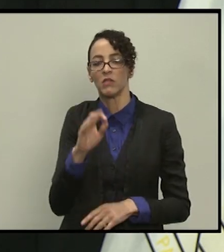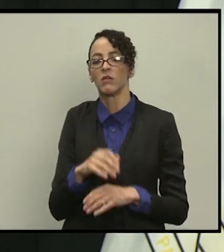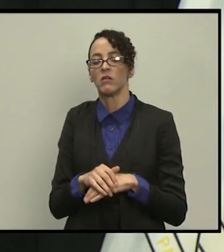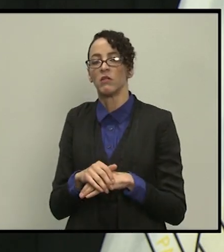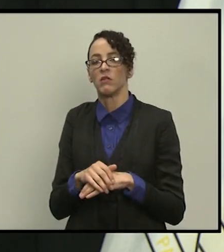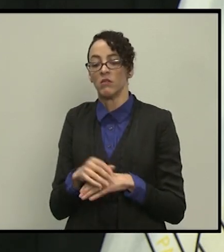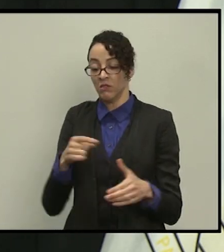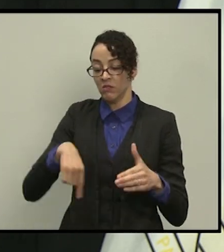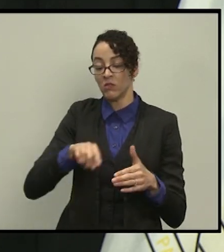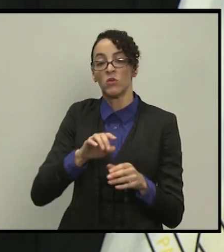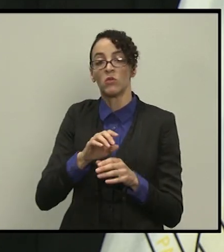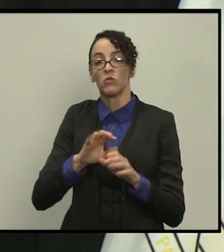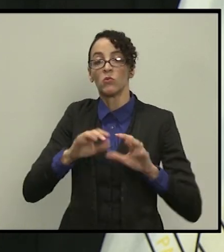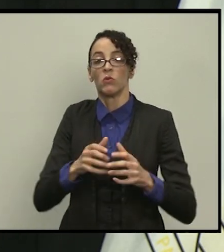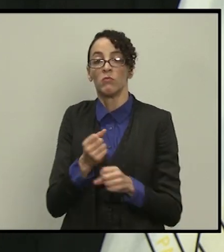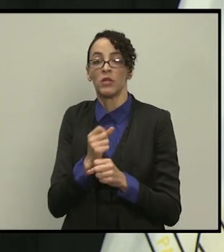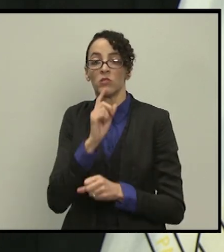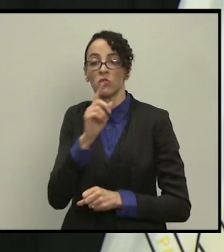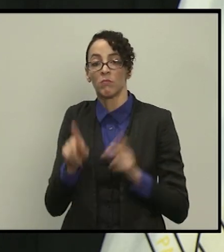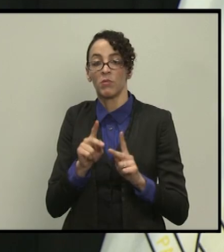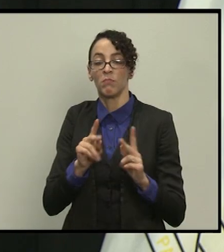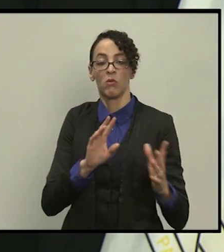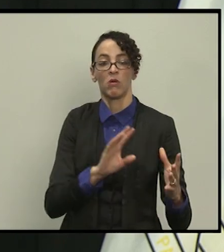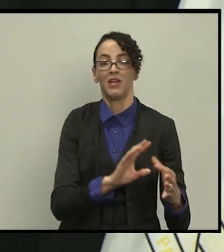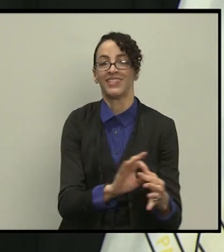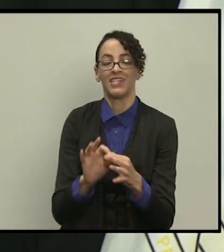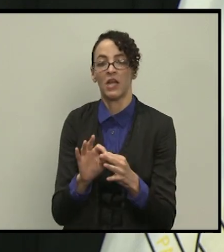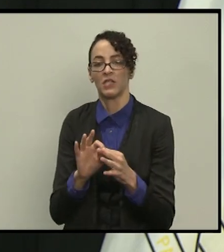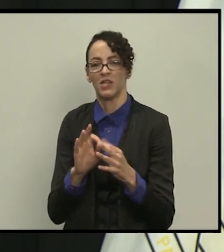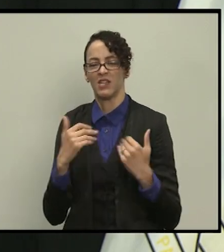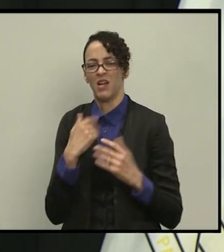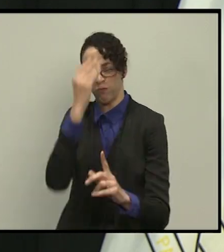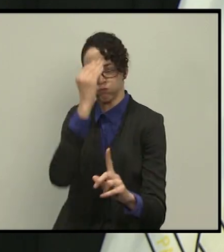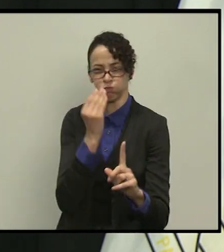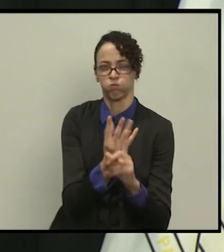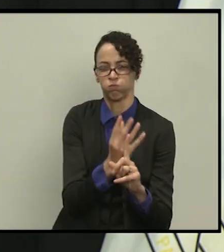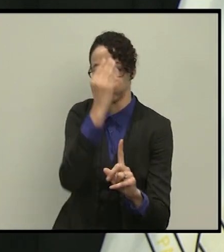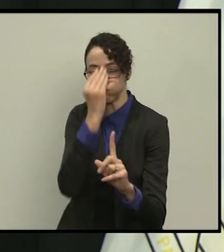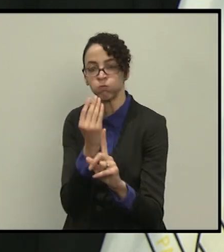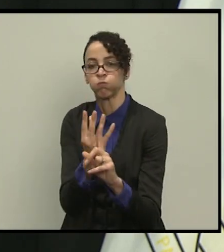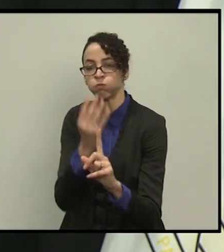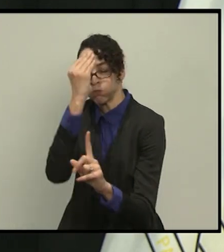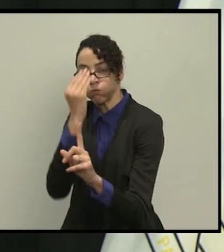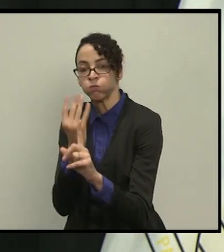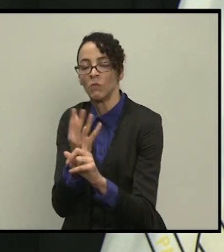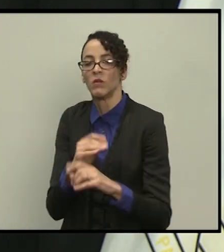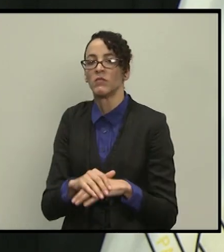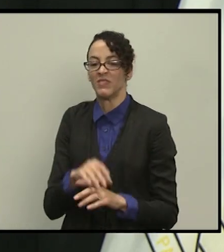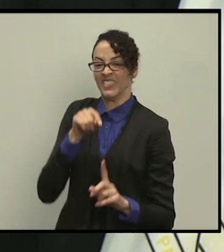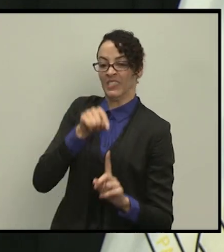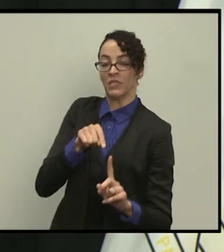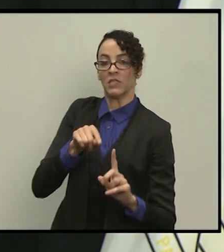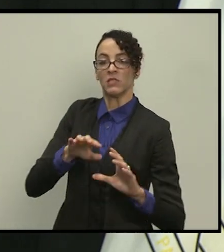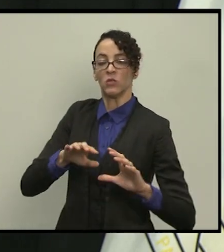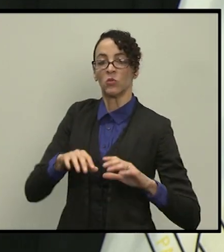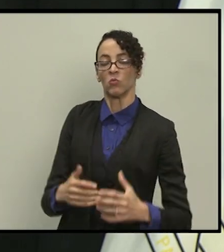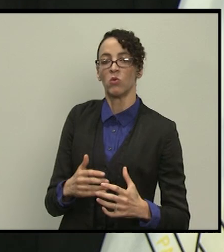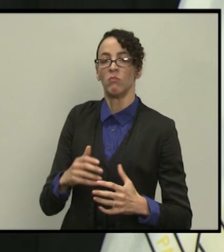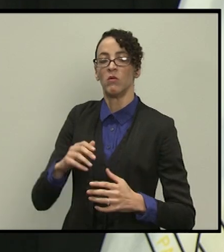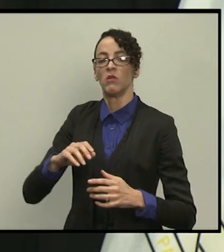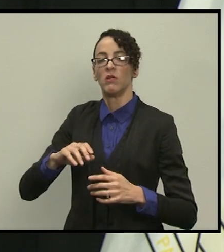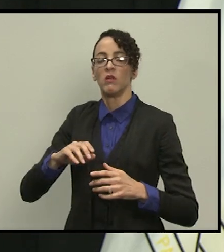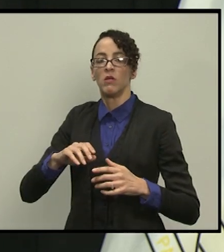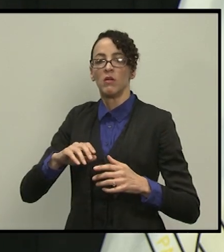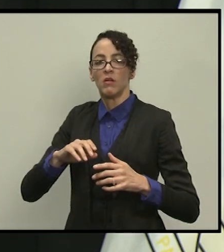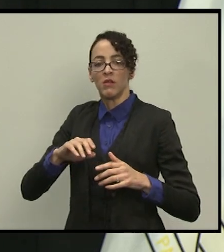through basic services. It's really key to supporting all of our residents, and we've been doing this from